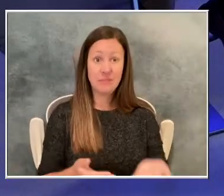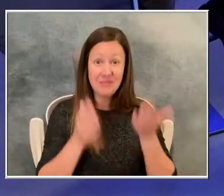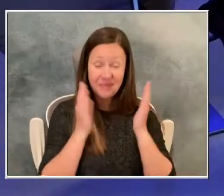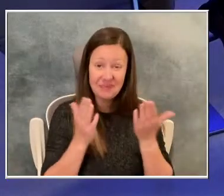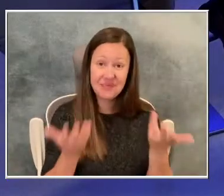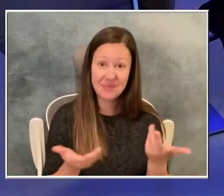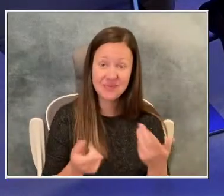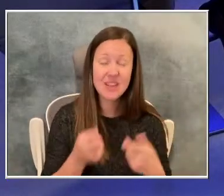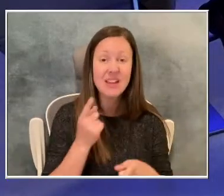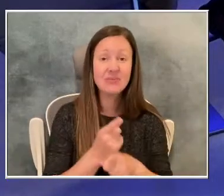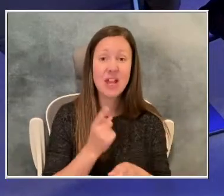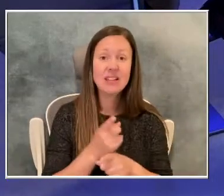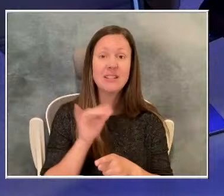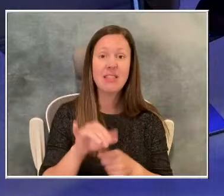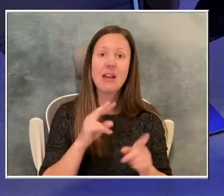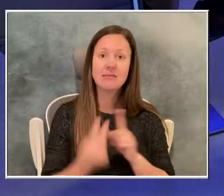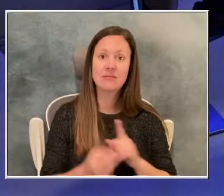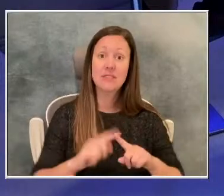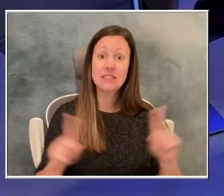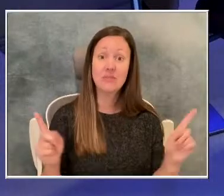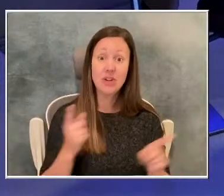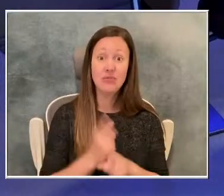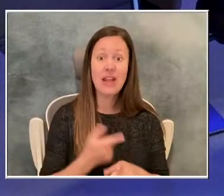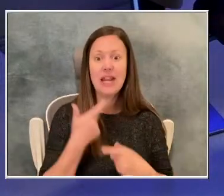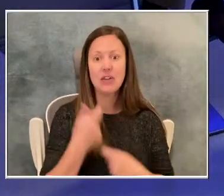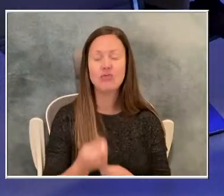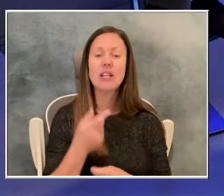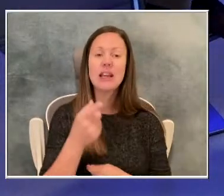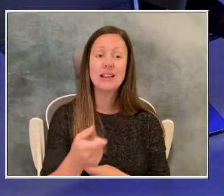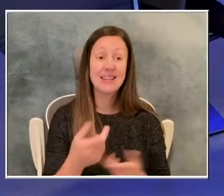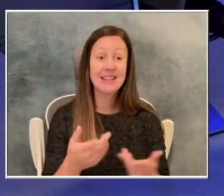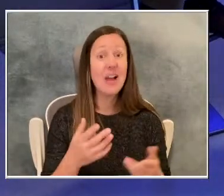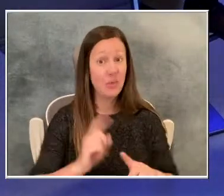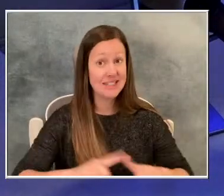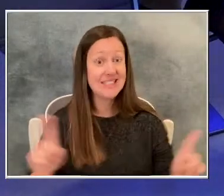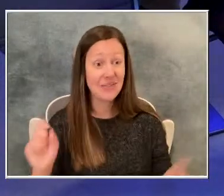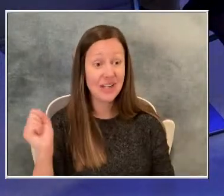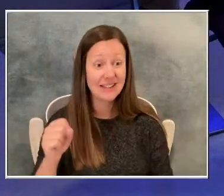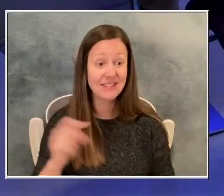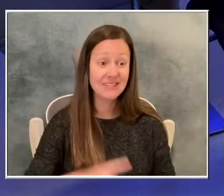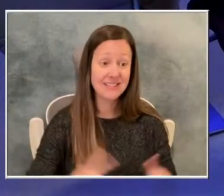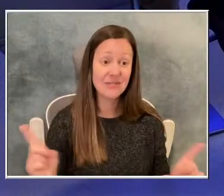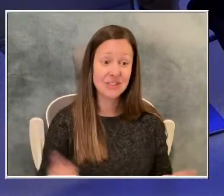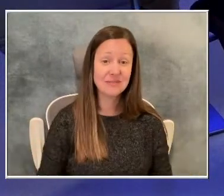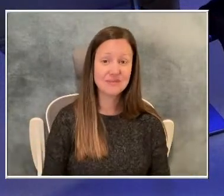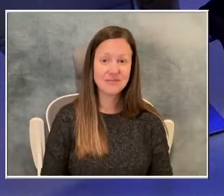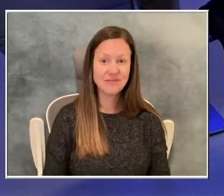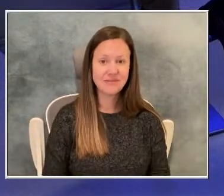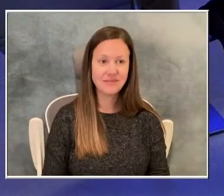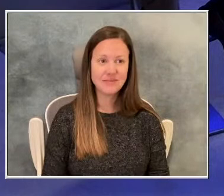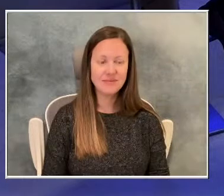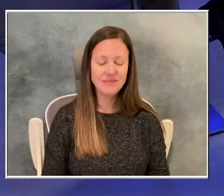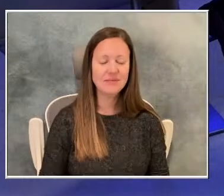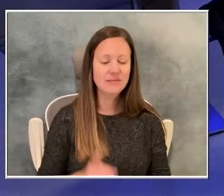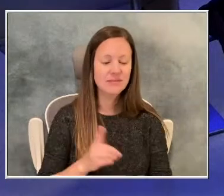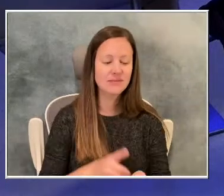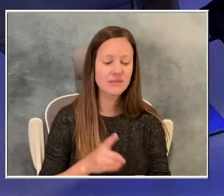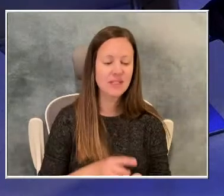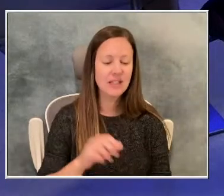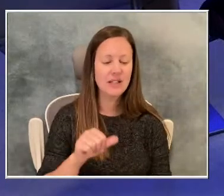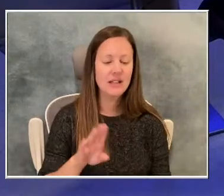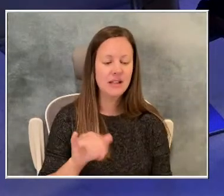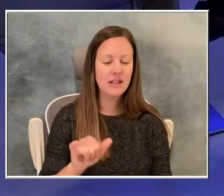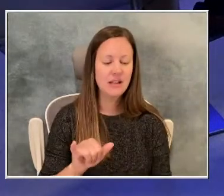Always very interesting. To be sitting on the other side of the table. Oh, it's different. It is. Dr. Abiyankar, it's Monday. I know you have a